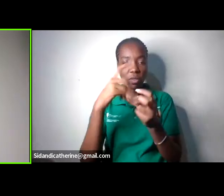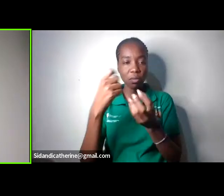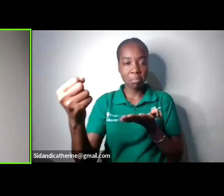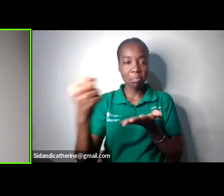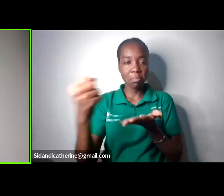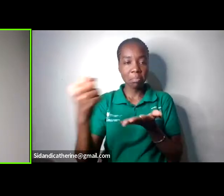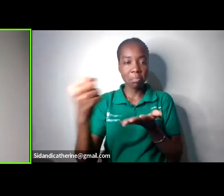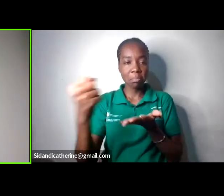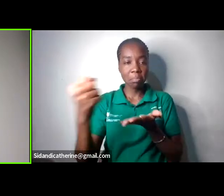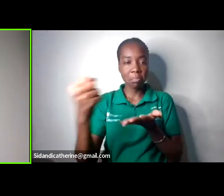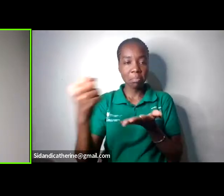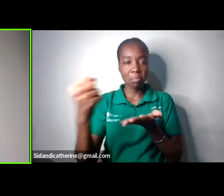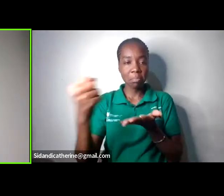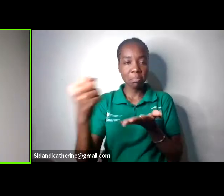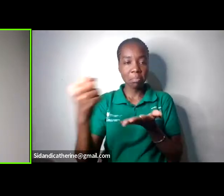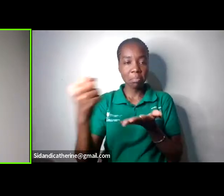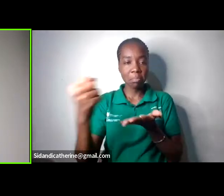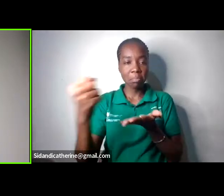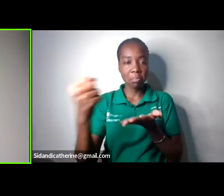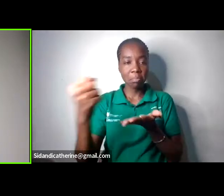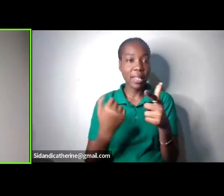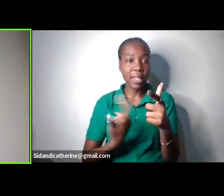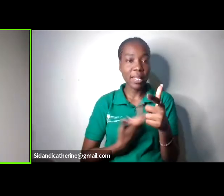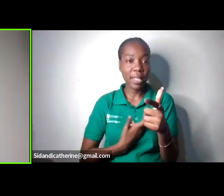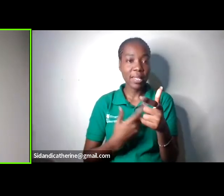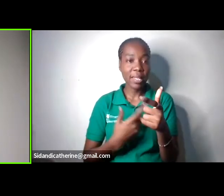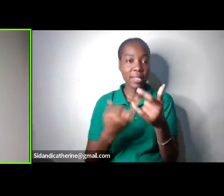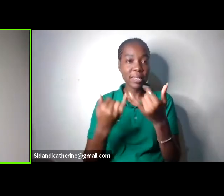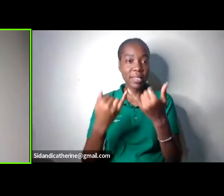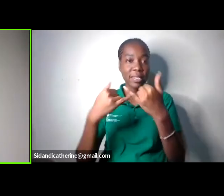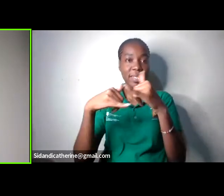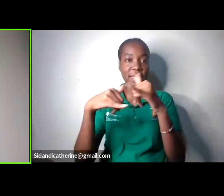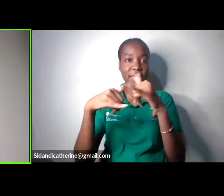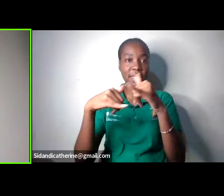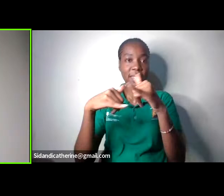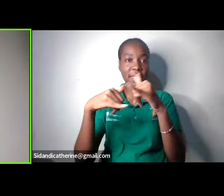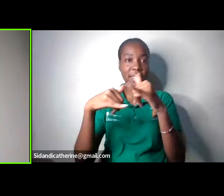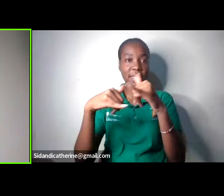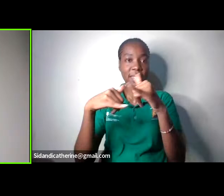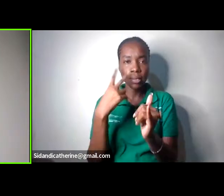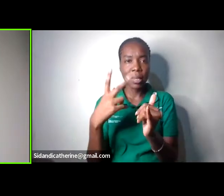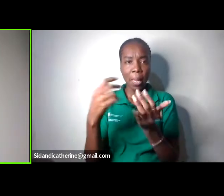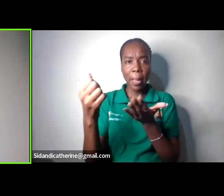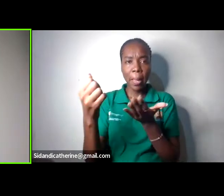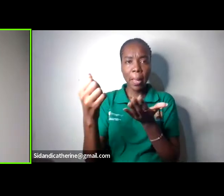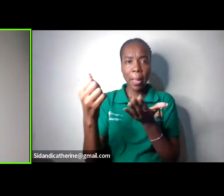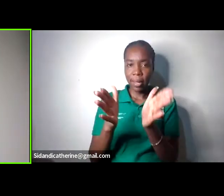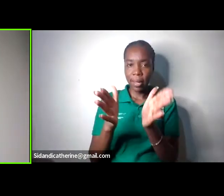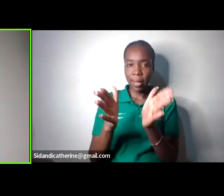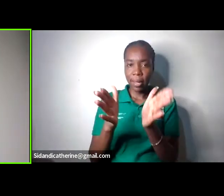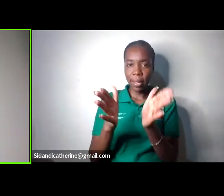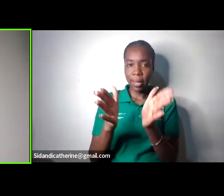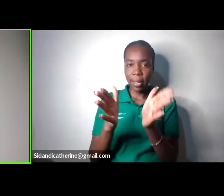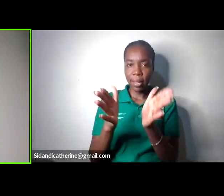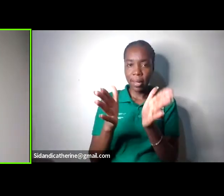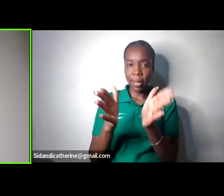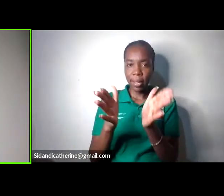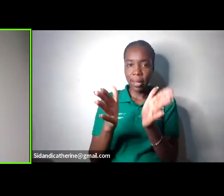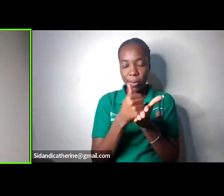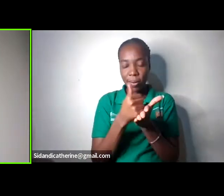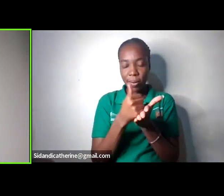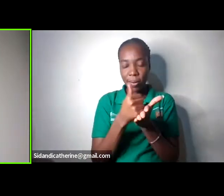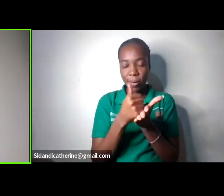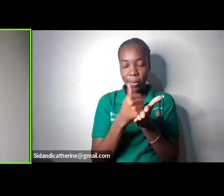also growing as employers and as employees, because we cannot have the failure of businesses that